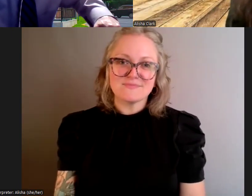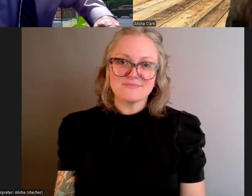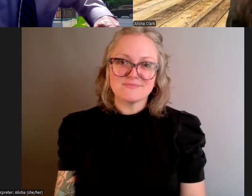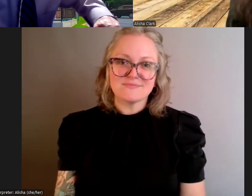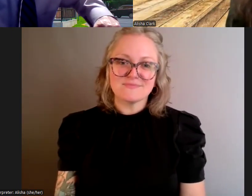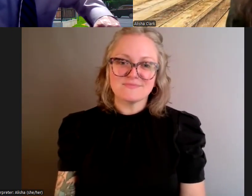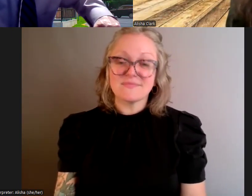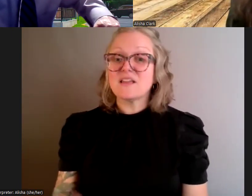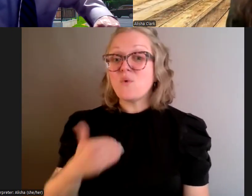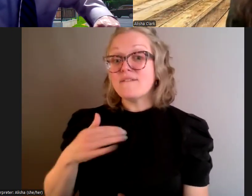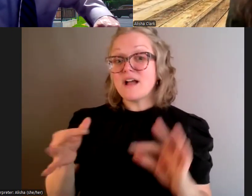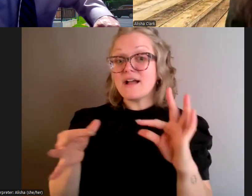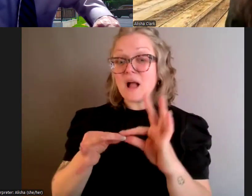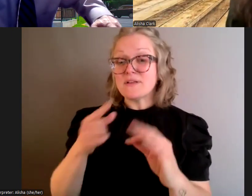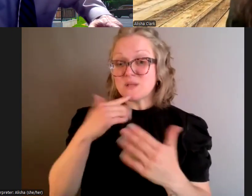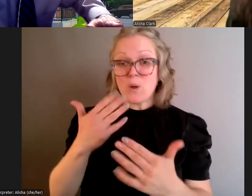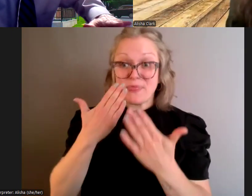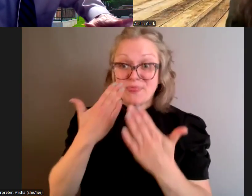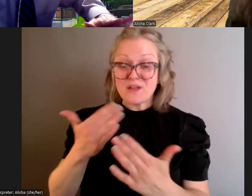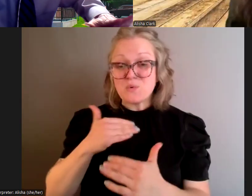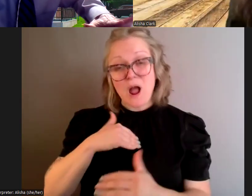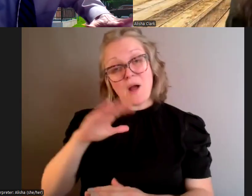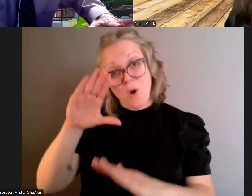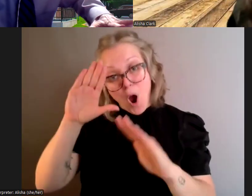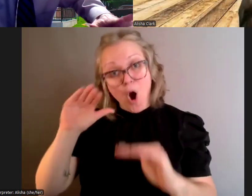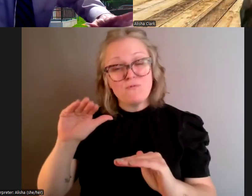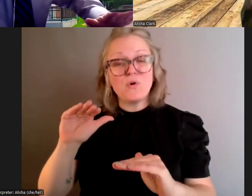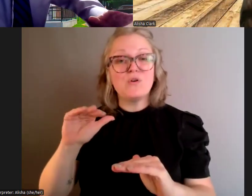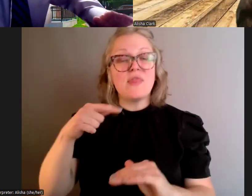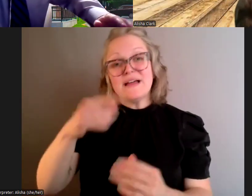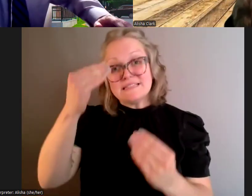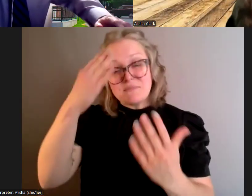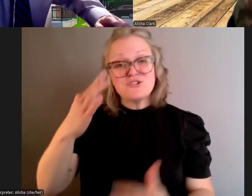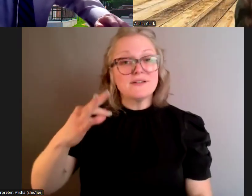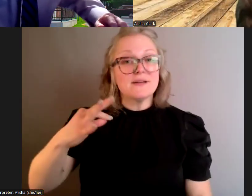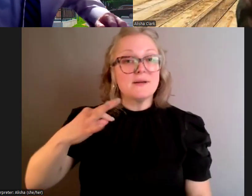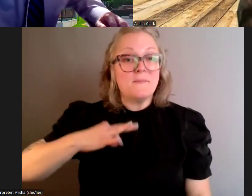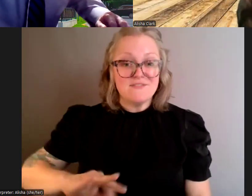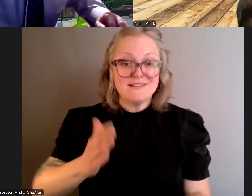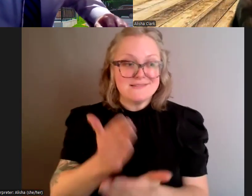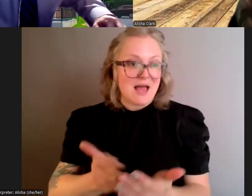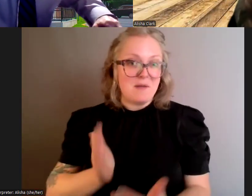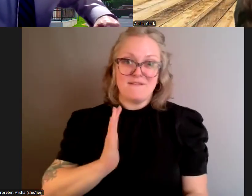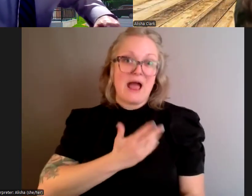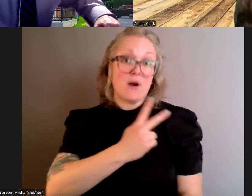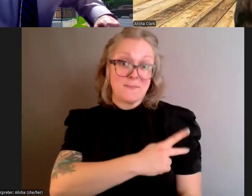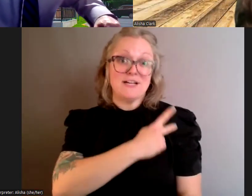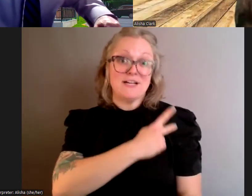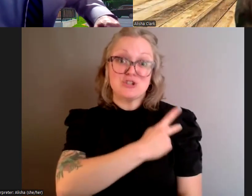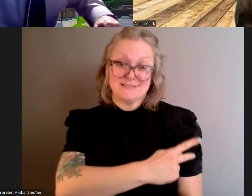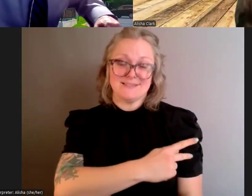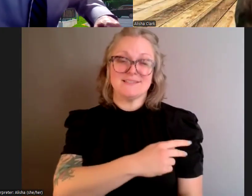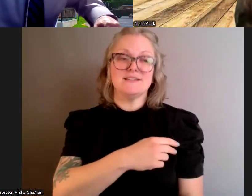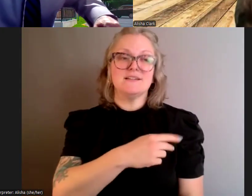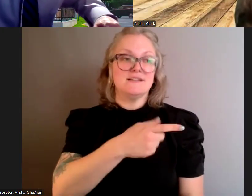We have a comment that says, thank you. I am hopeful that this information can benefit some of our patients to get